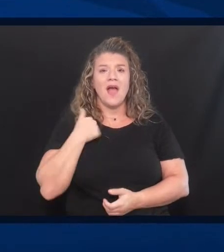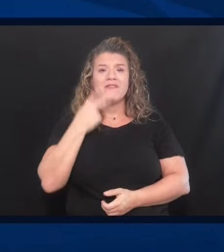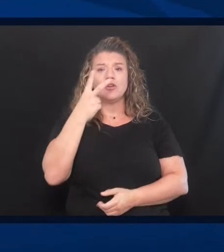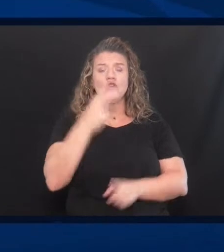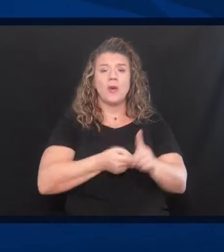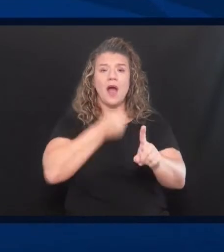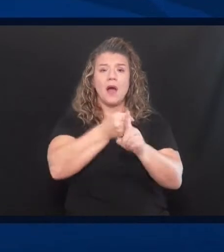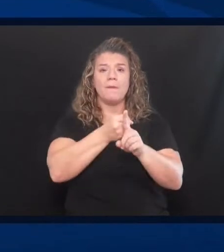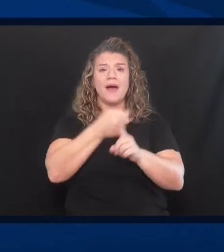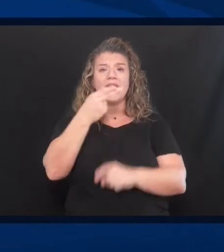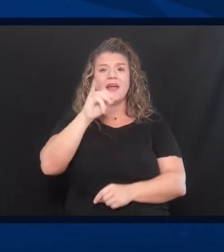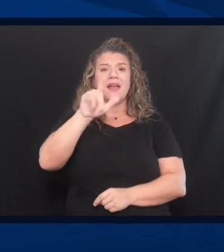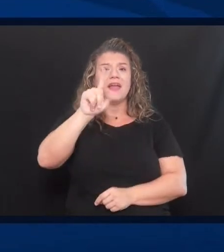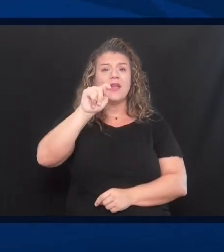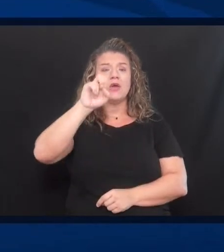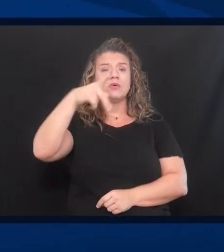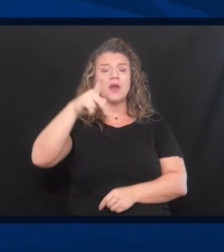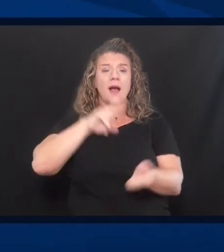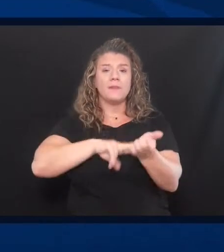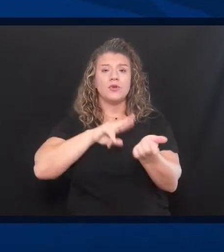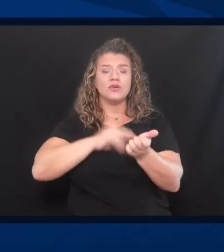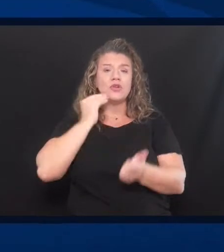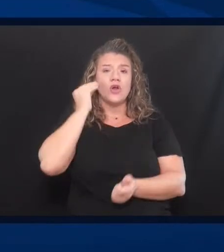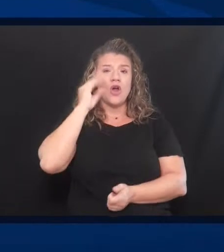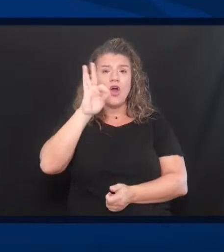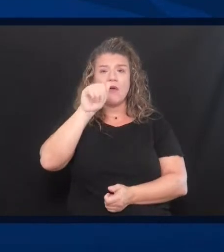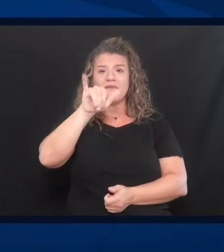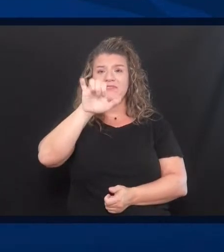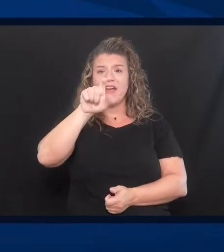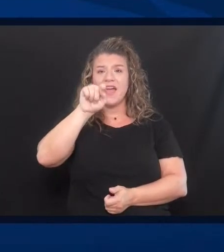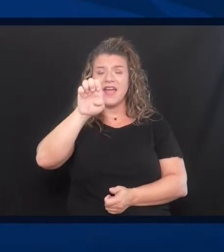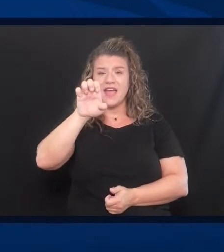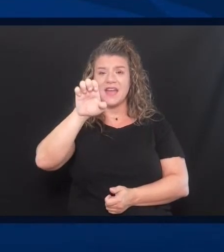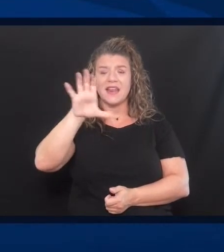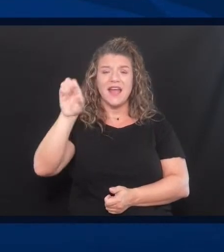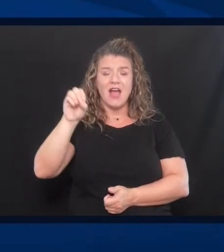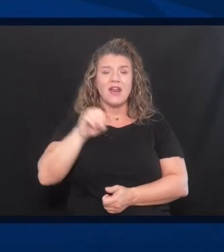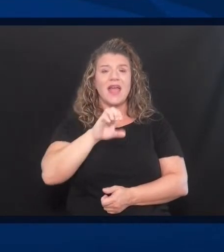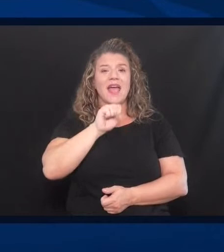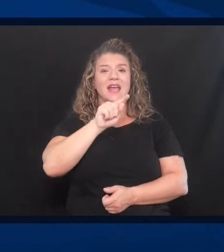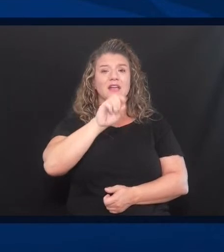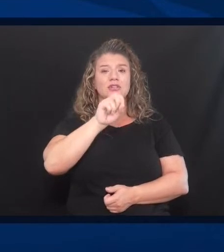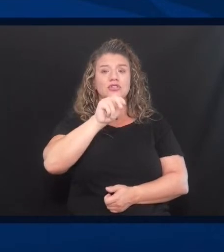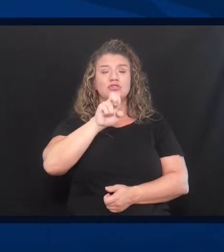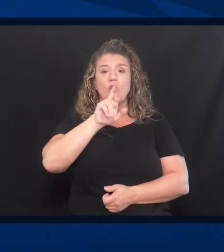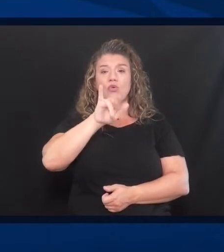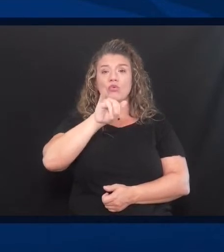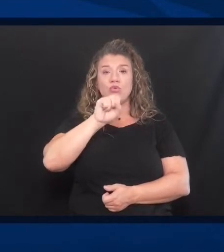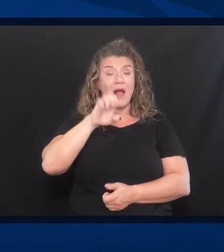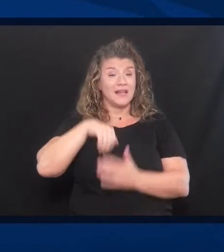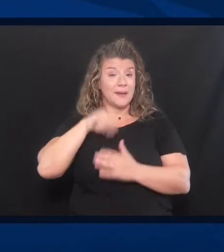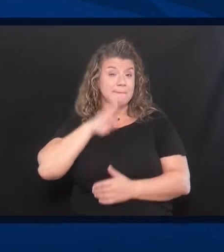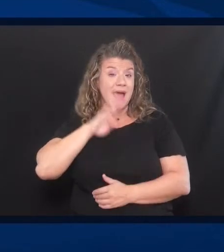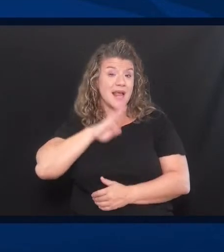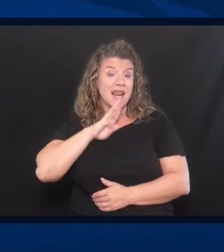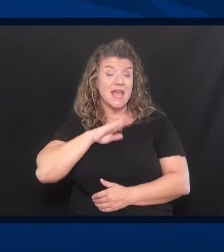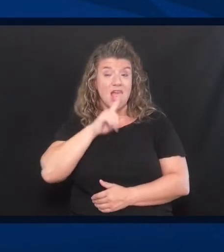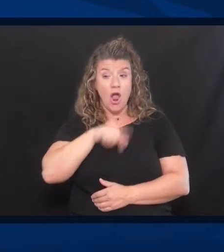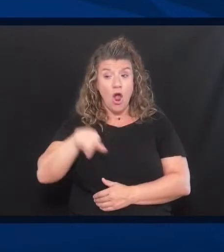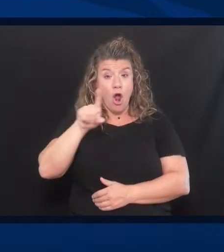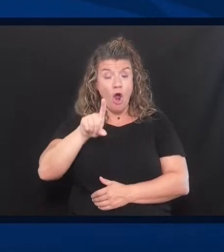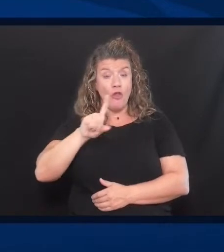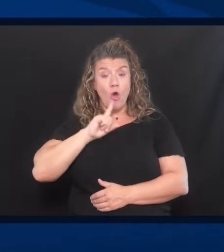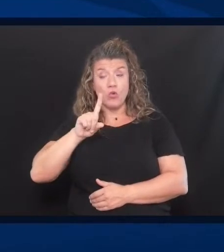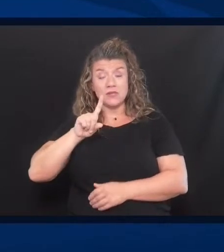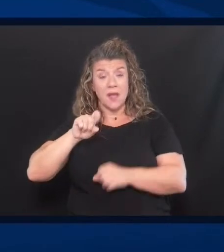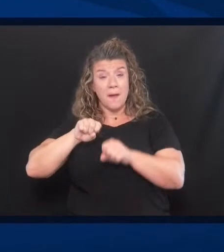Nursing Home in Fayette County with 50-plus cases and Stonerise in Beckley. Are any of these cases breakthrough